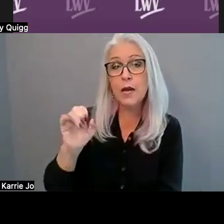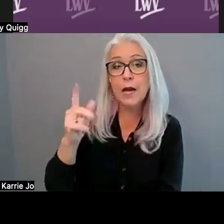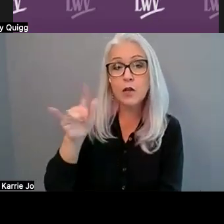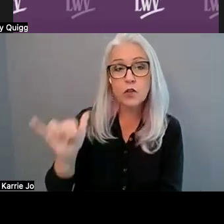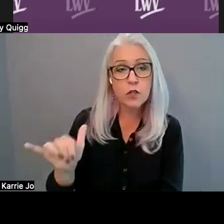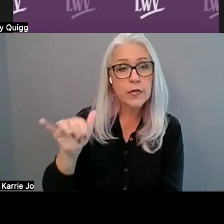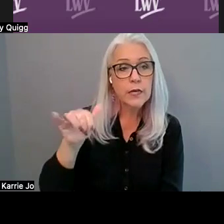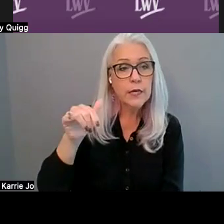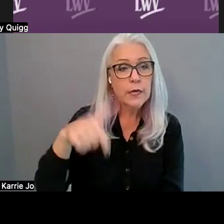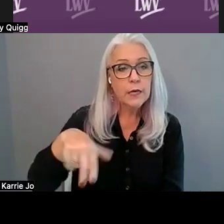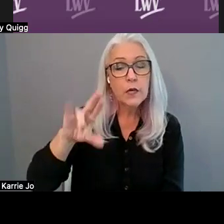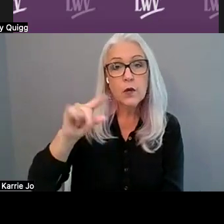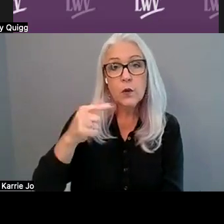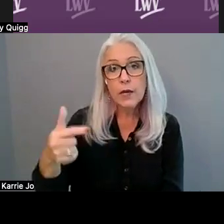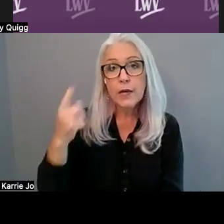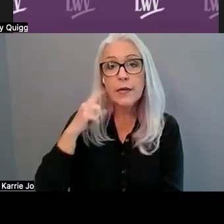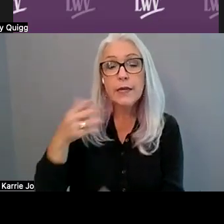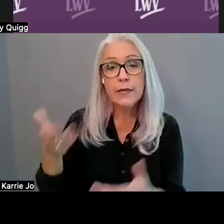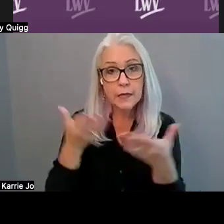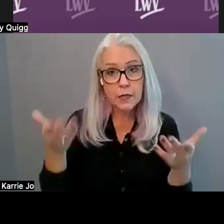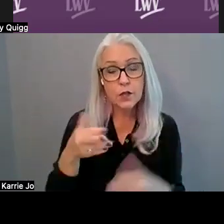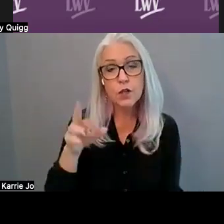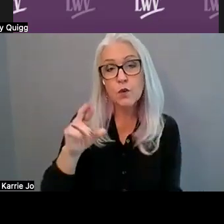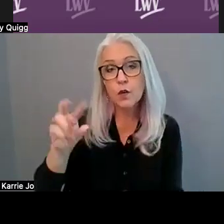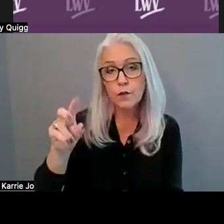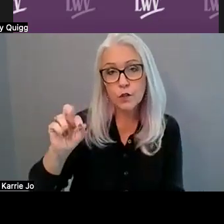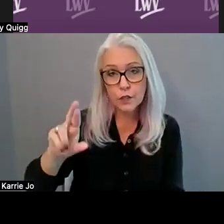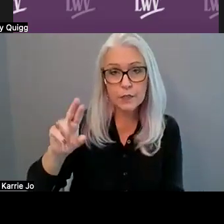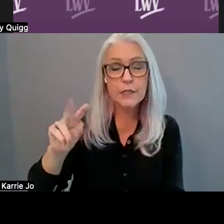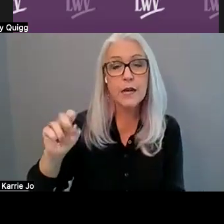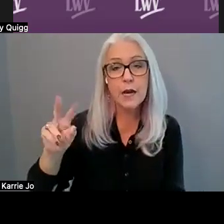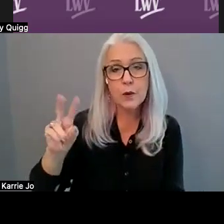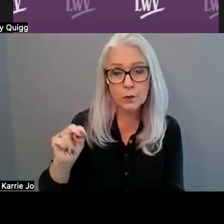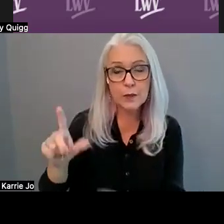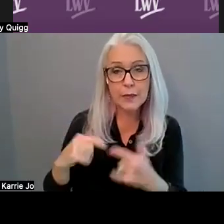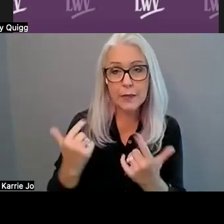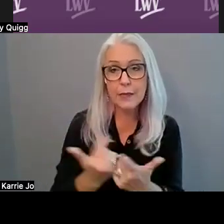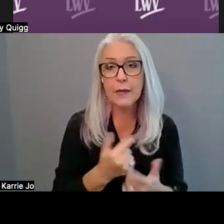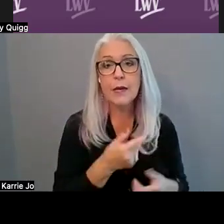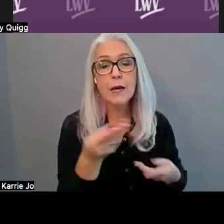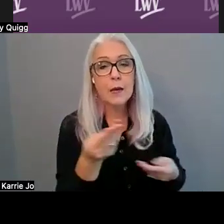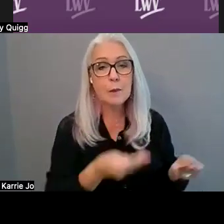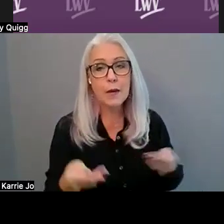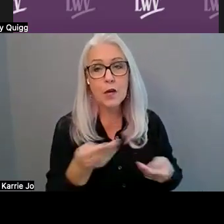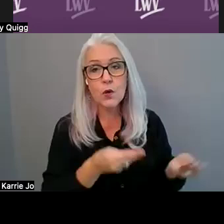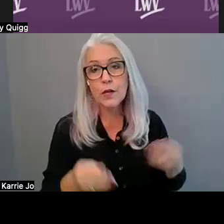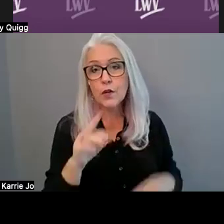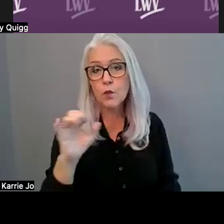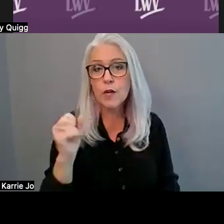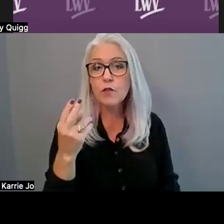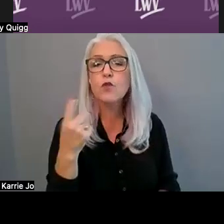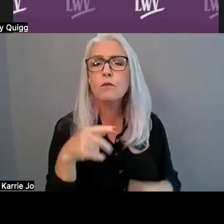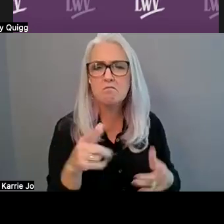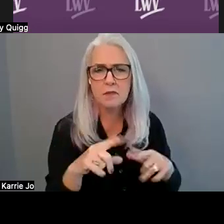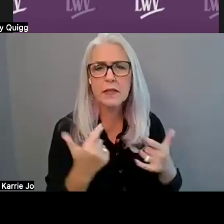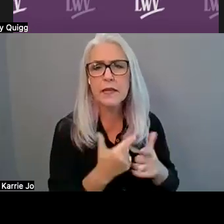of our Rivertowns League and a resident of Dobbs Ferry. Our moderator is Rachel Kravitz-Boyle, and in keeping with League policy, she